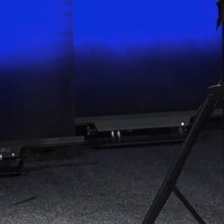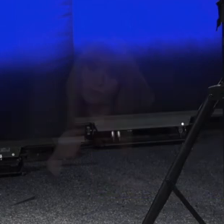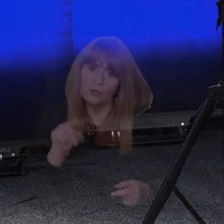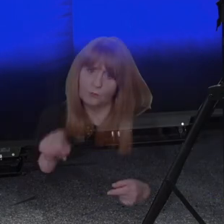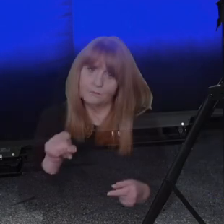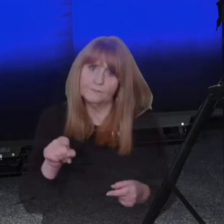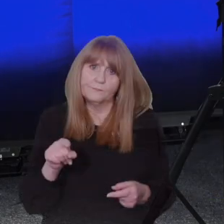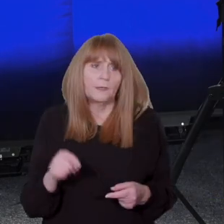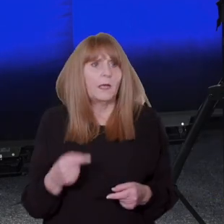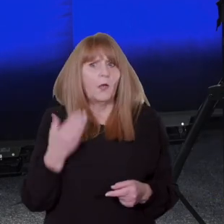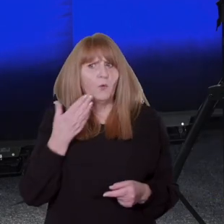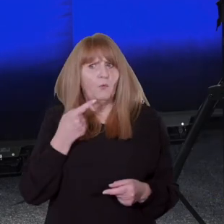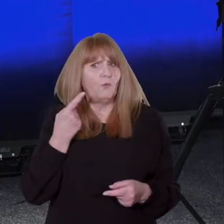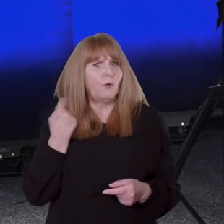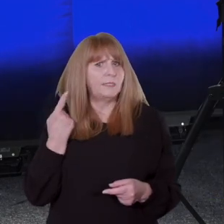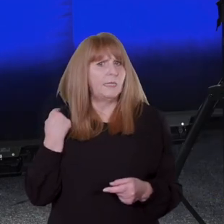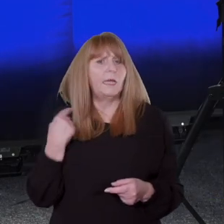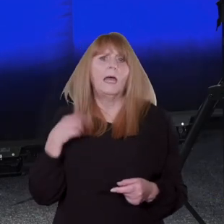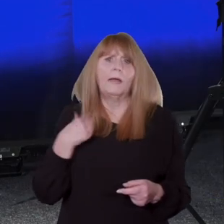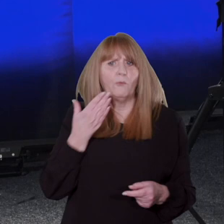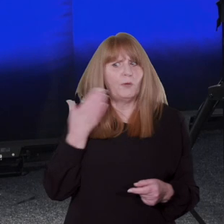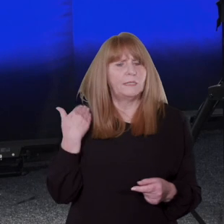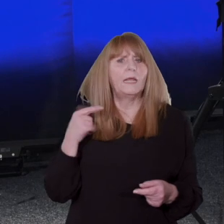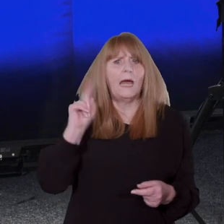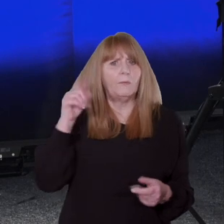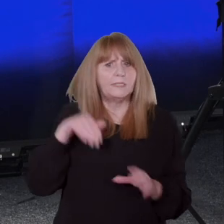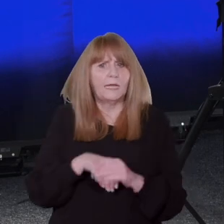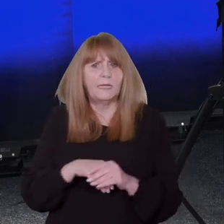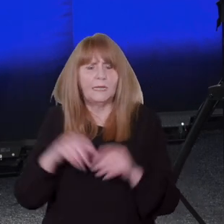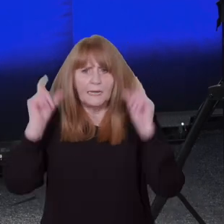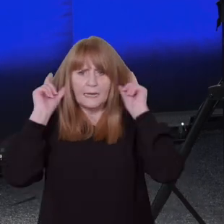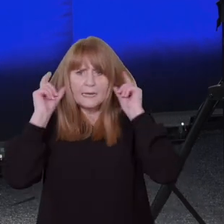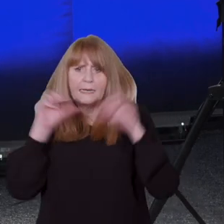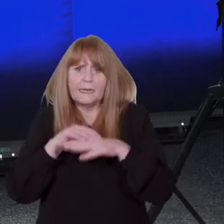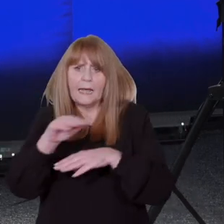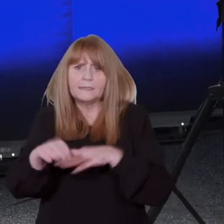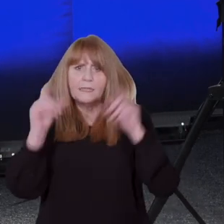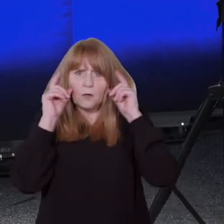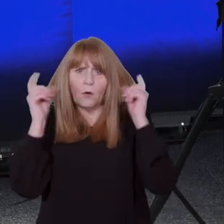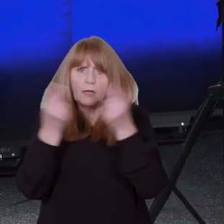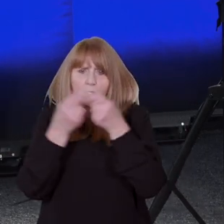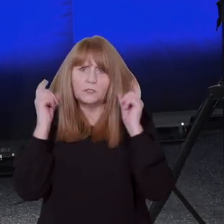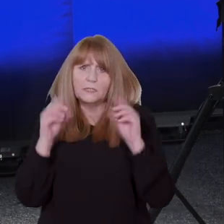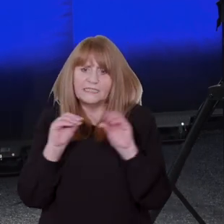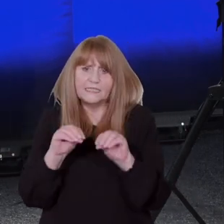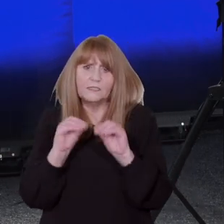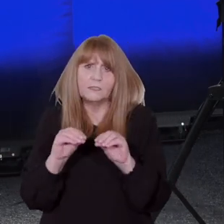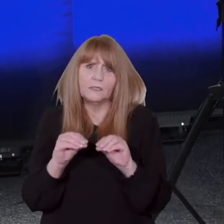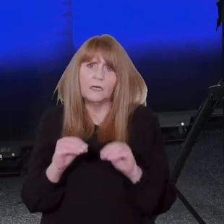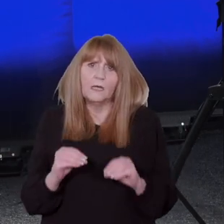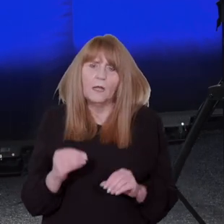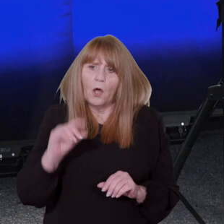I had to teach. Here, I'm used to 5 times 3-hour sessions. In the one day, I realized I've